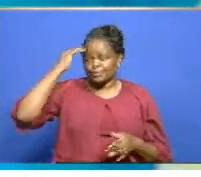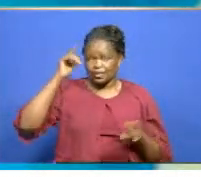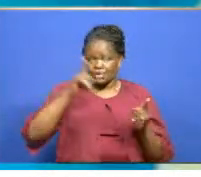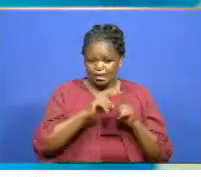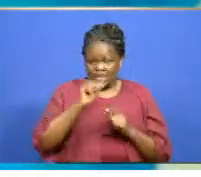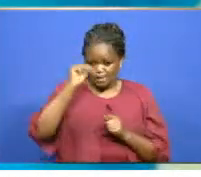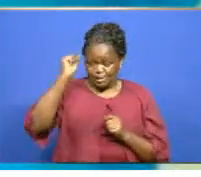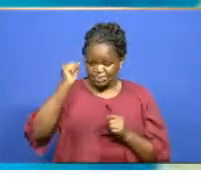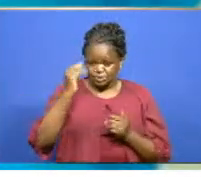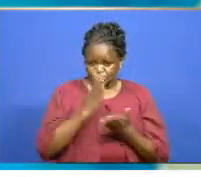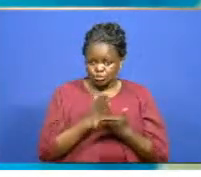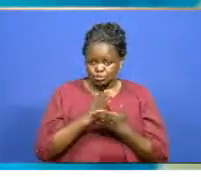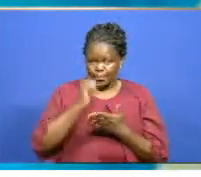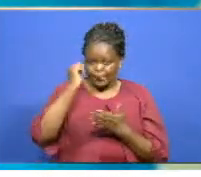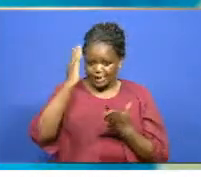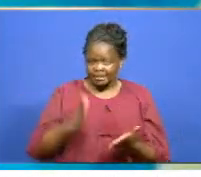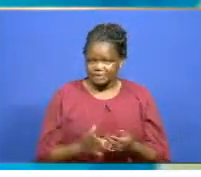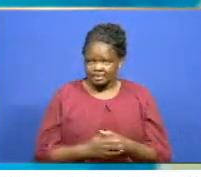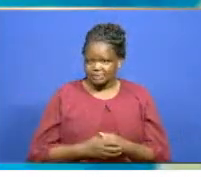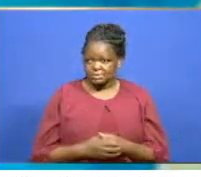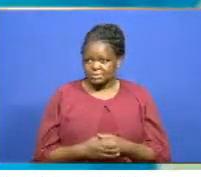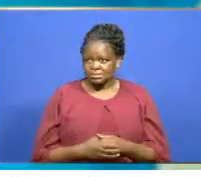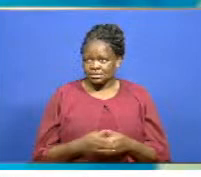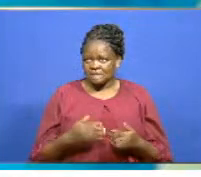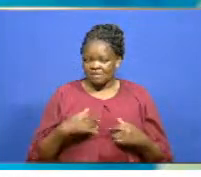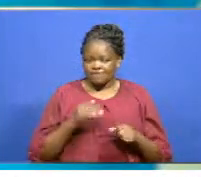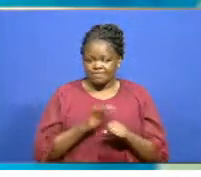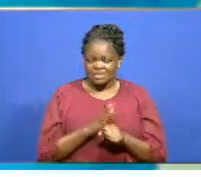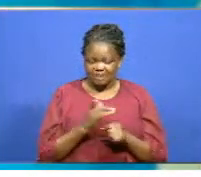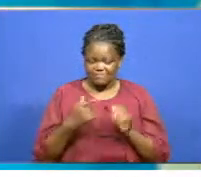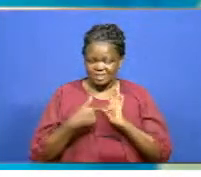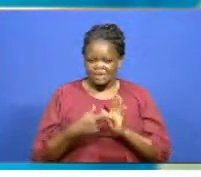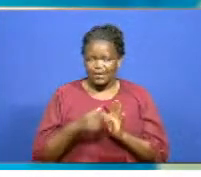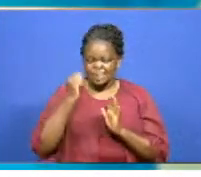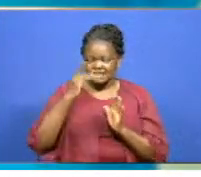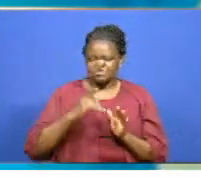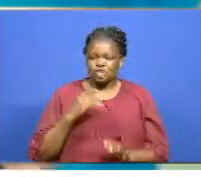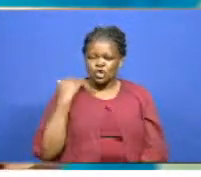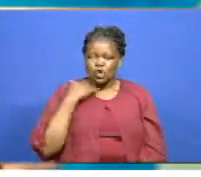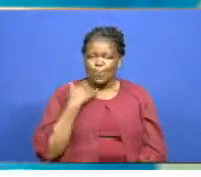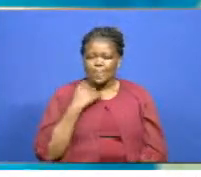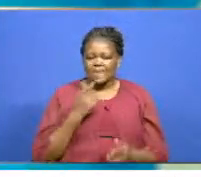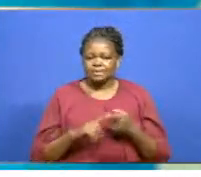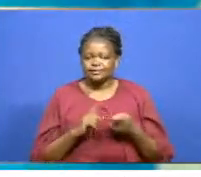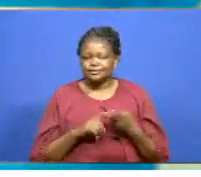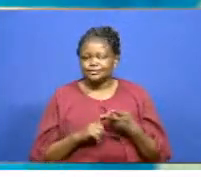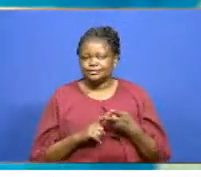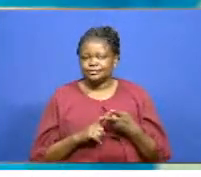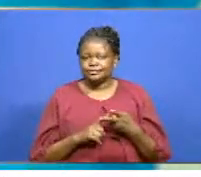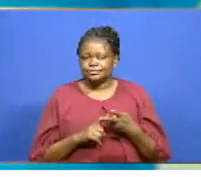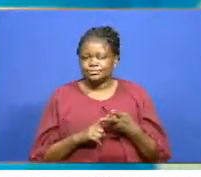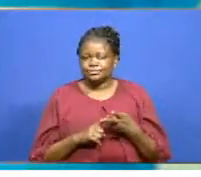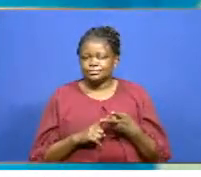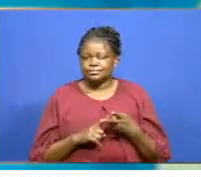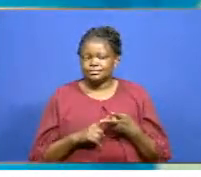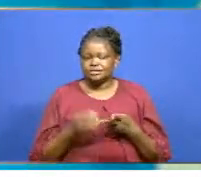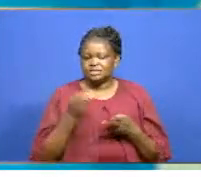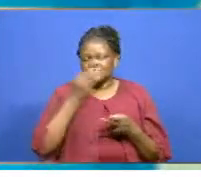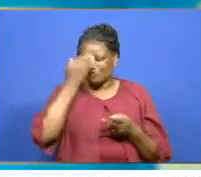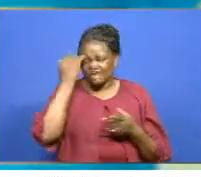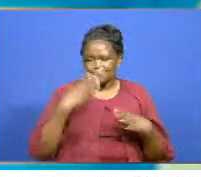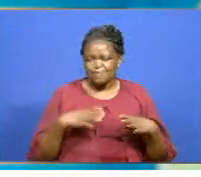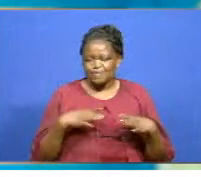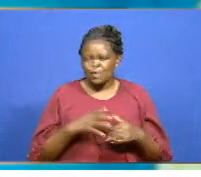Unajua politicians wanakuwa na hizi tags mingi. Politician ni mtu mkora, politician ni mtu akienda kule anakula tu, anasahau watu.